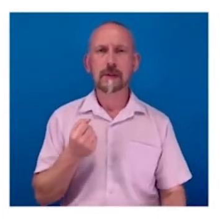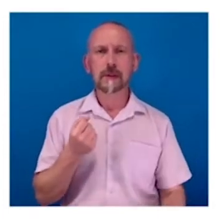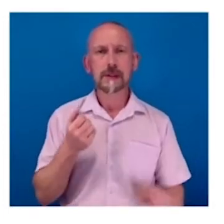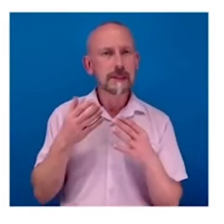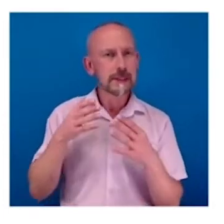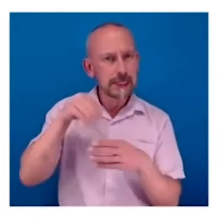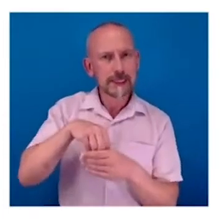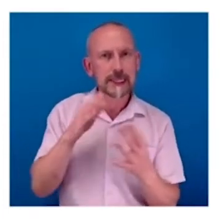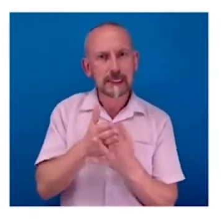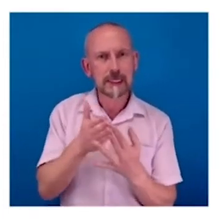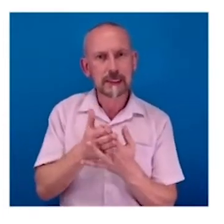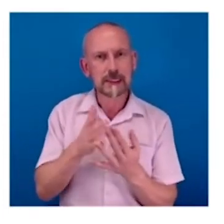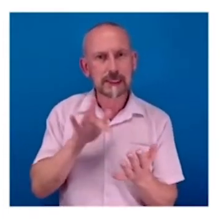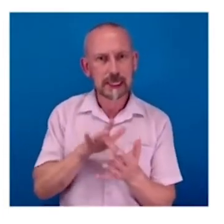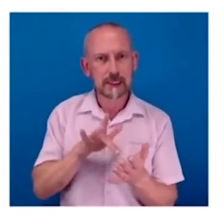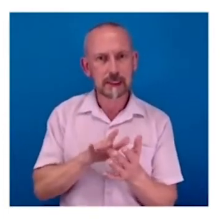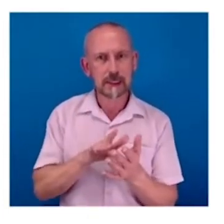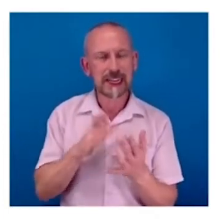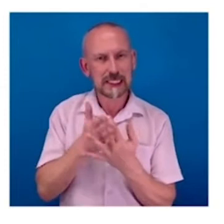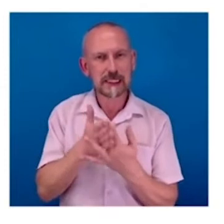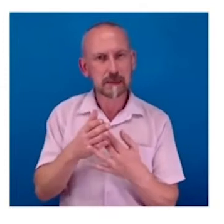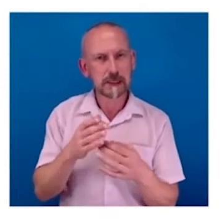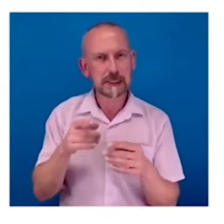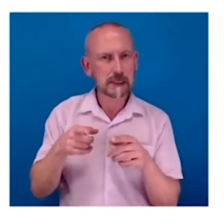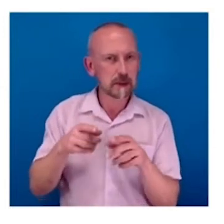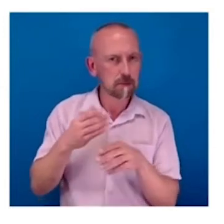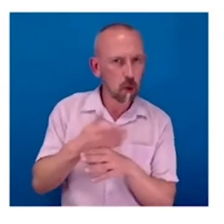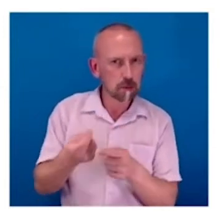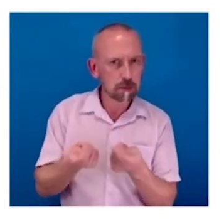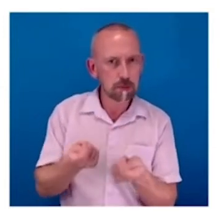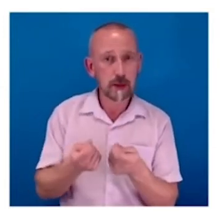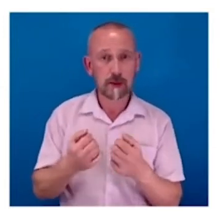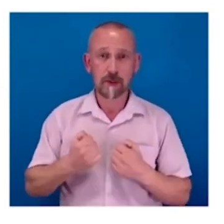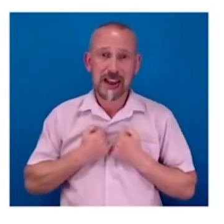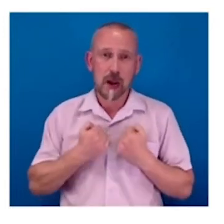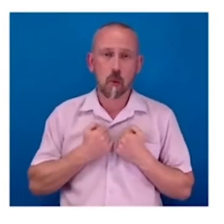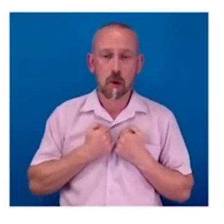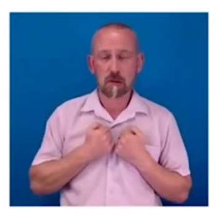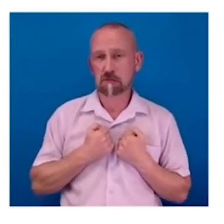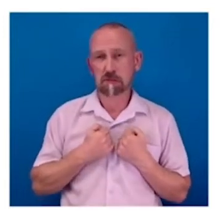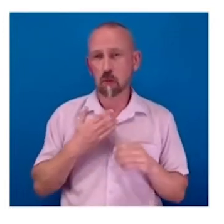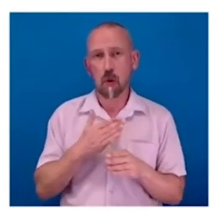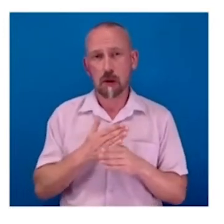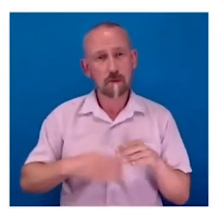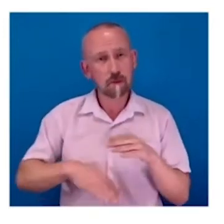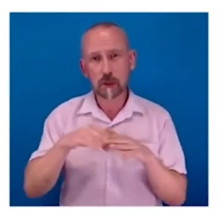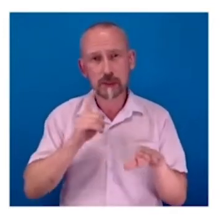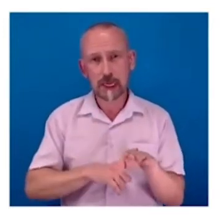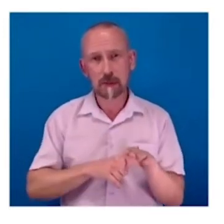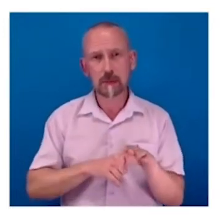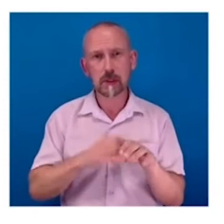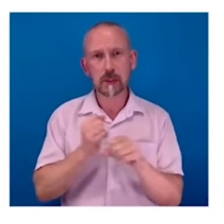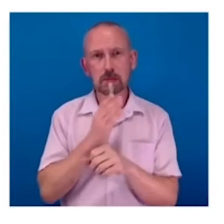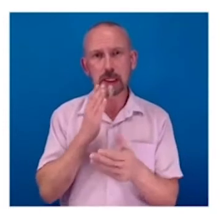the Accenture is doing on accessibility. Because in our case, it's our full-time job in order to ensure that our internal